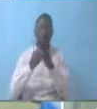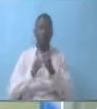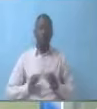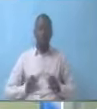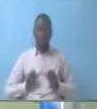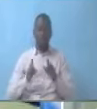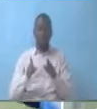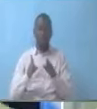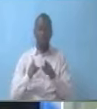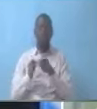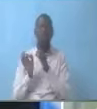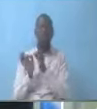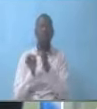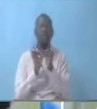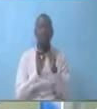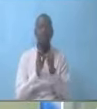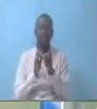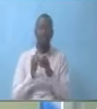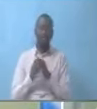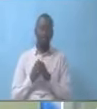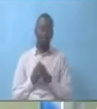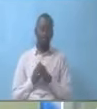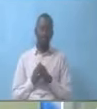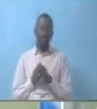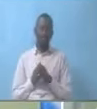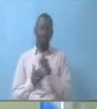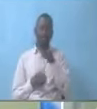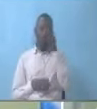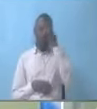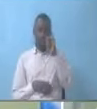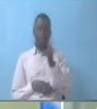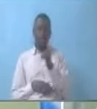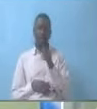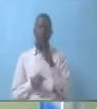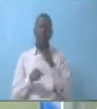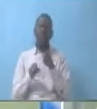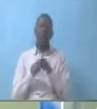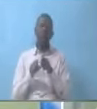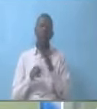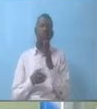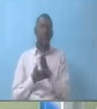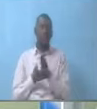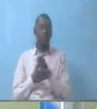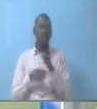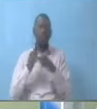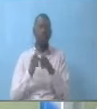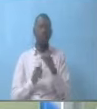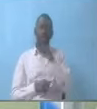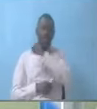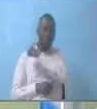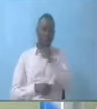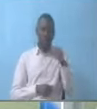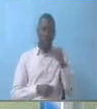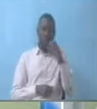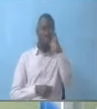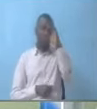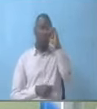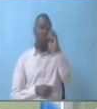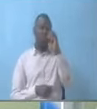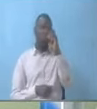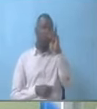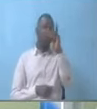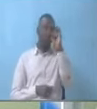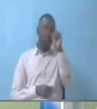that in fact, the criminal code had sufficient provisions to deal with economic